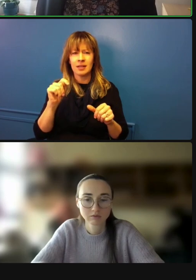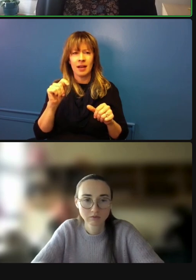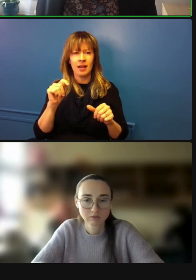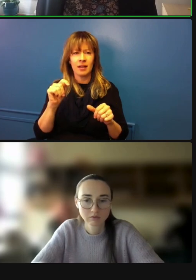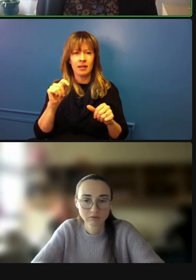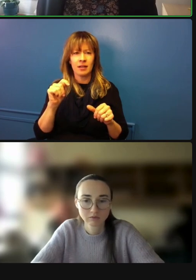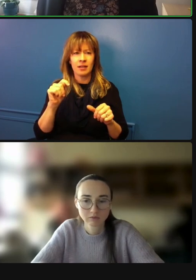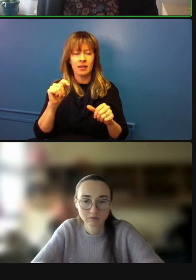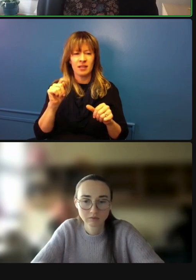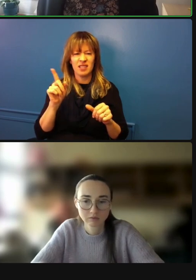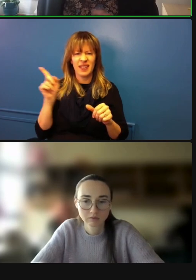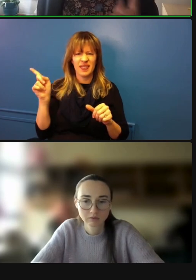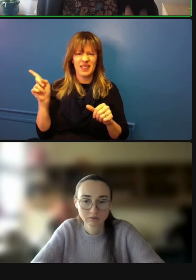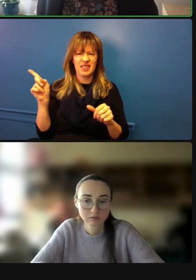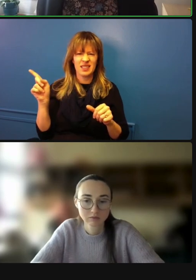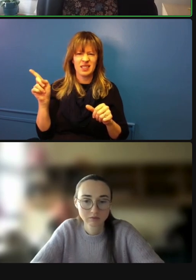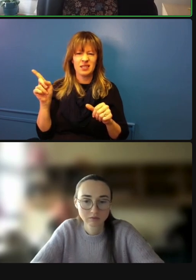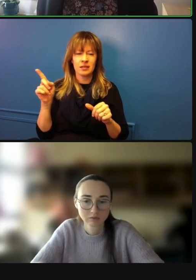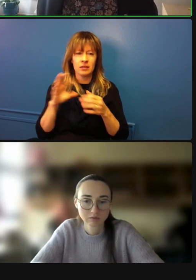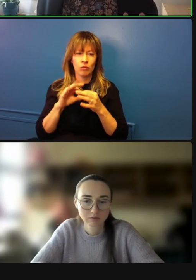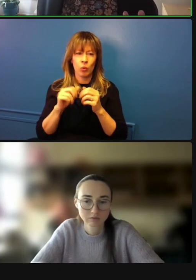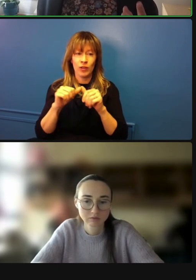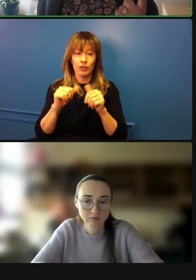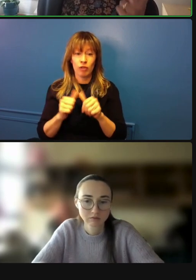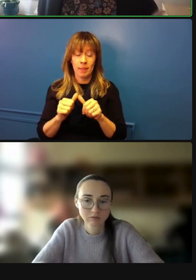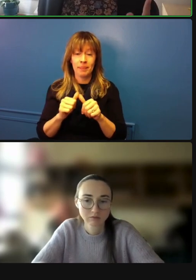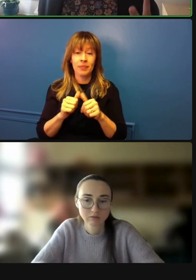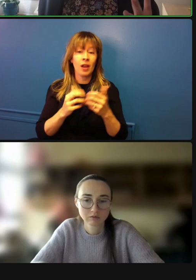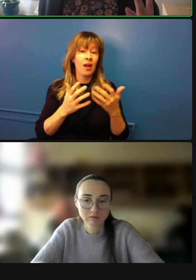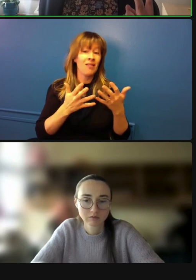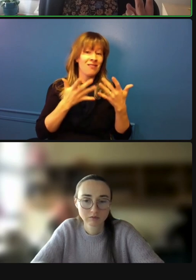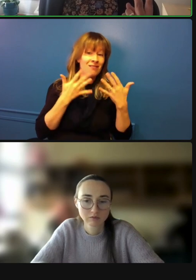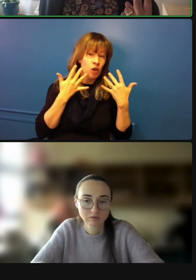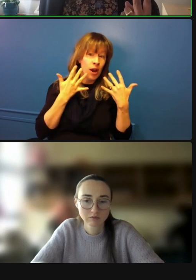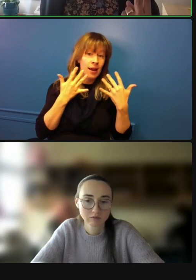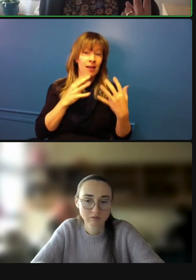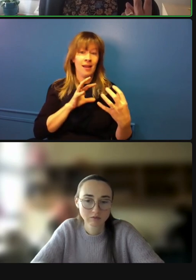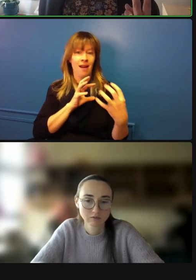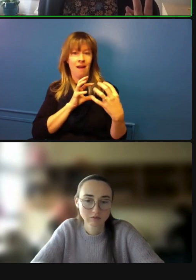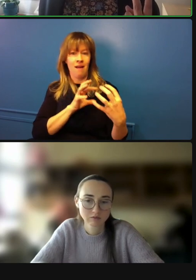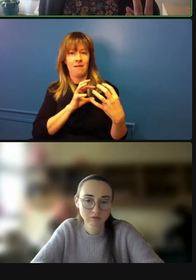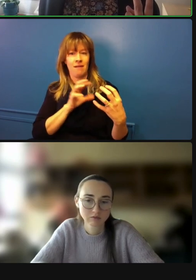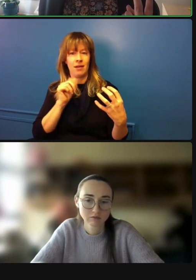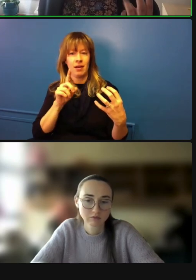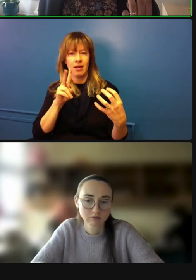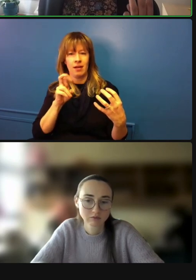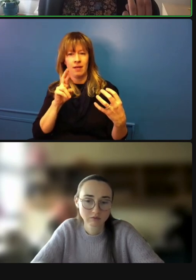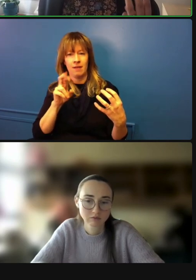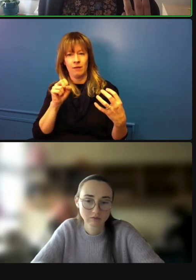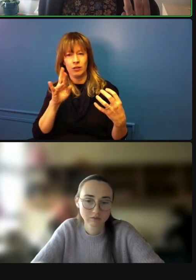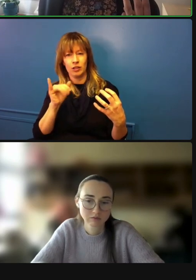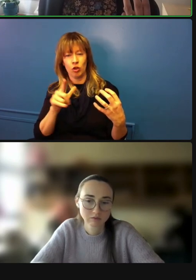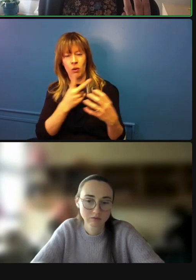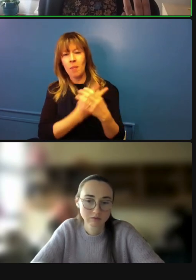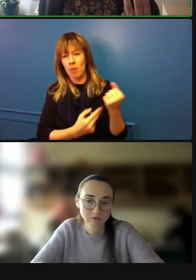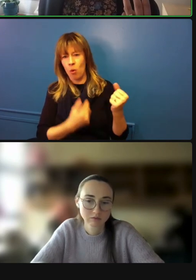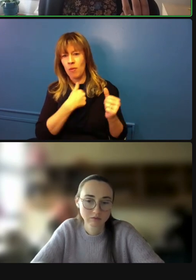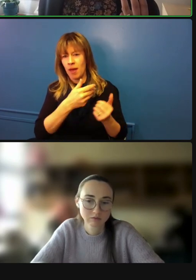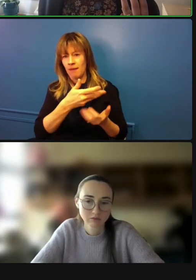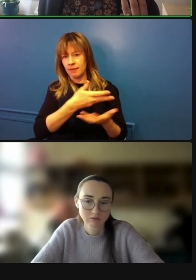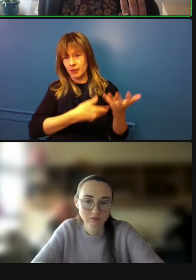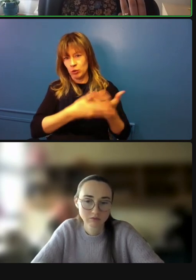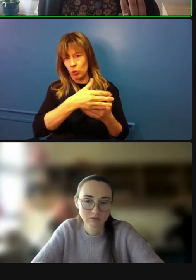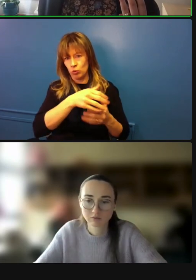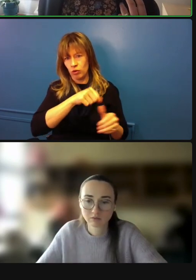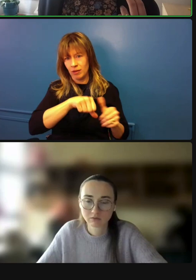in this data set, there were friendly and adversarial videos, which both had social interactions, and then neutral videos,